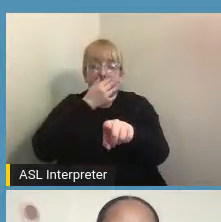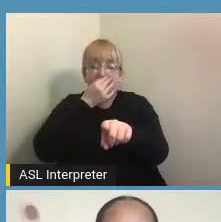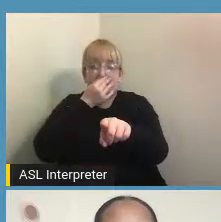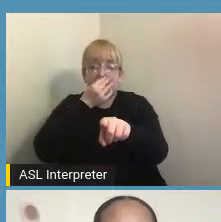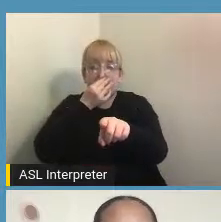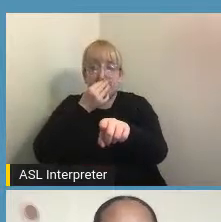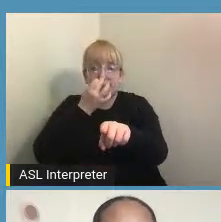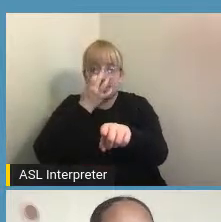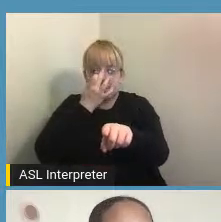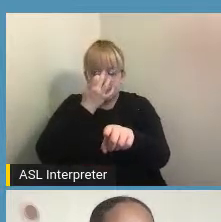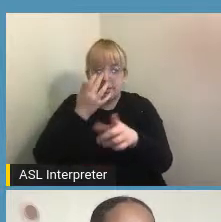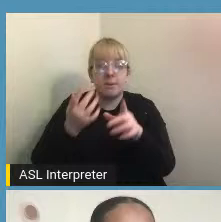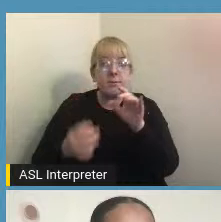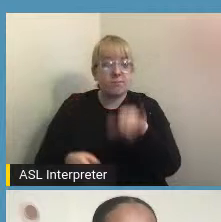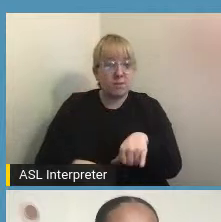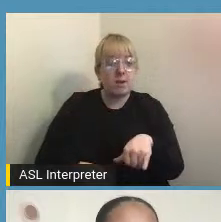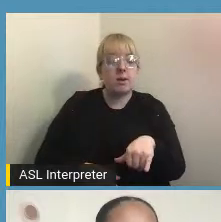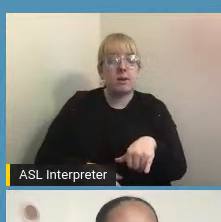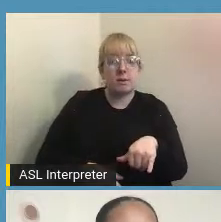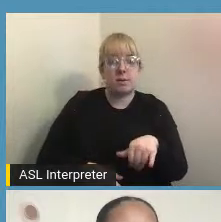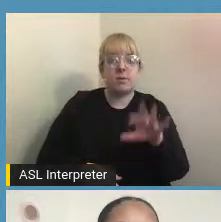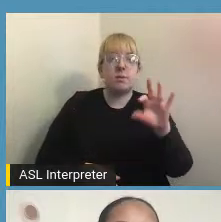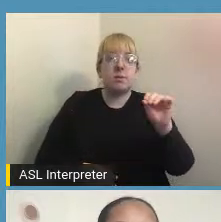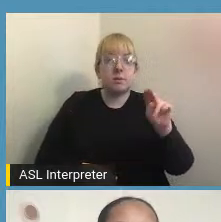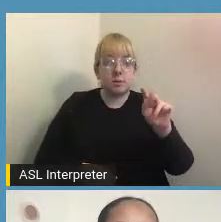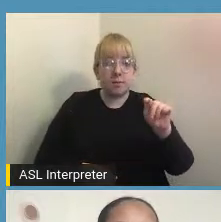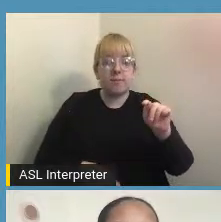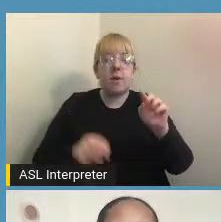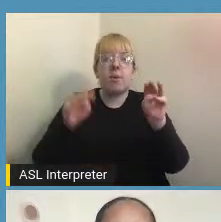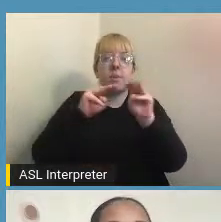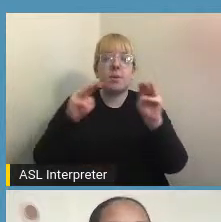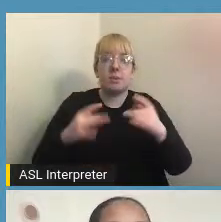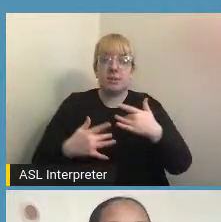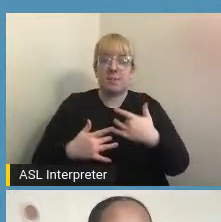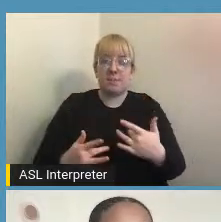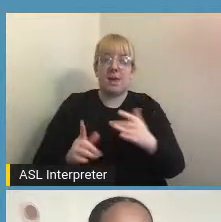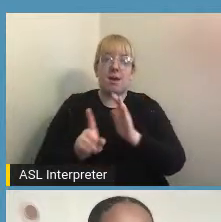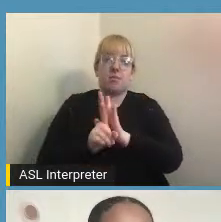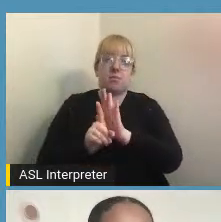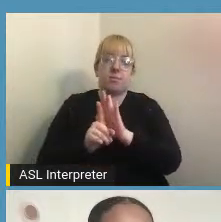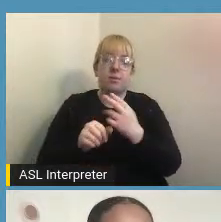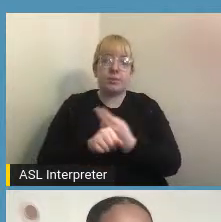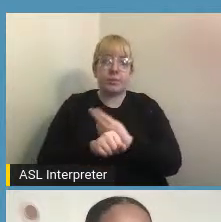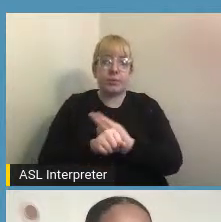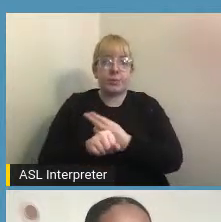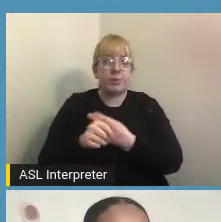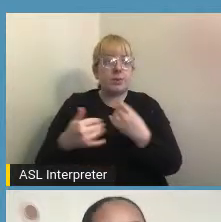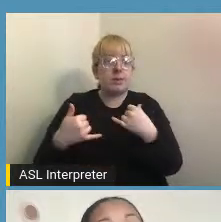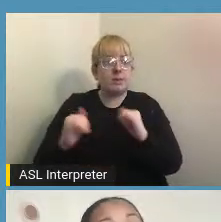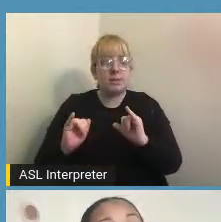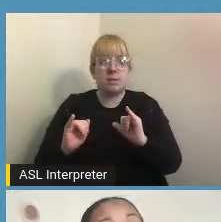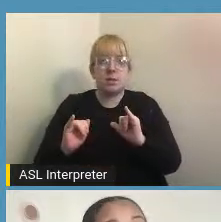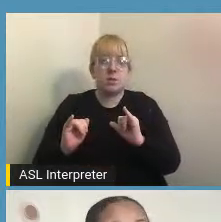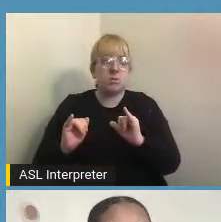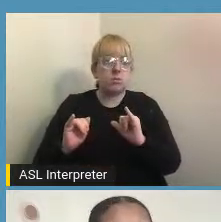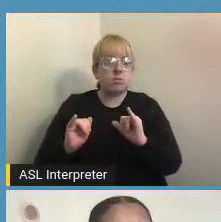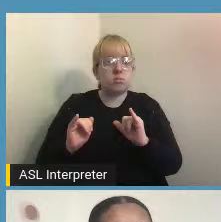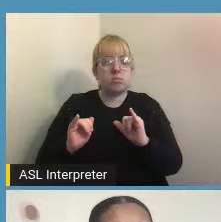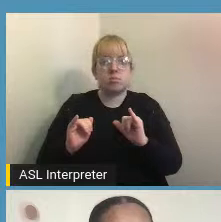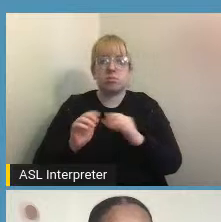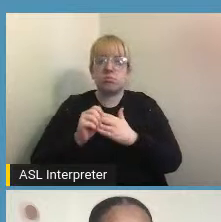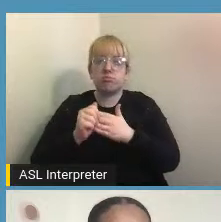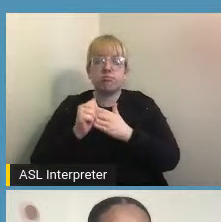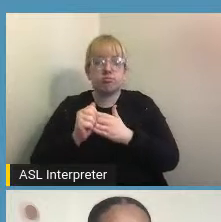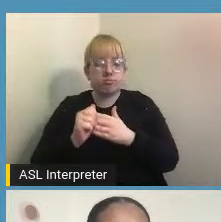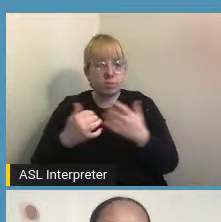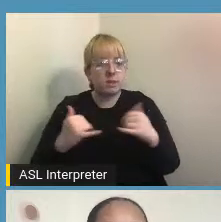But that was the font that the museum used. So it was still in alignment with our brand guidelines. The colors were different